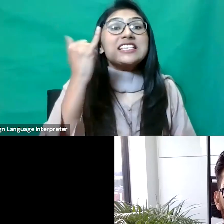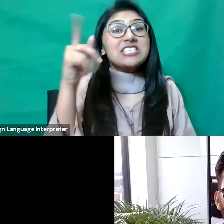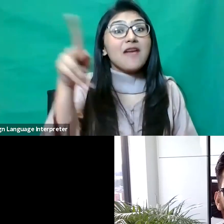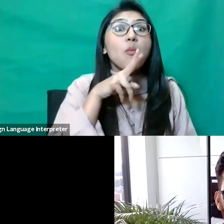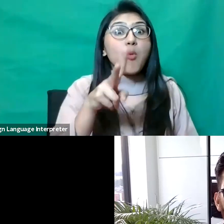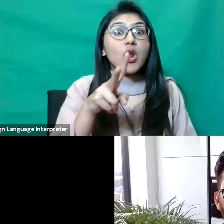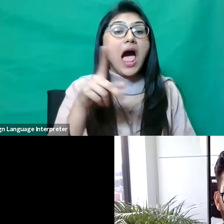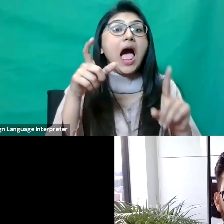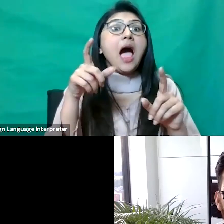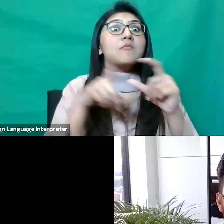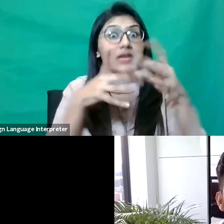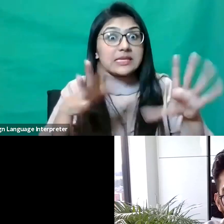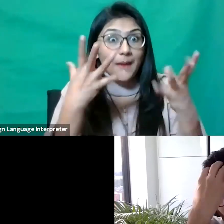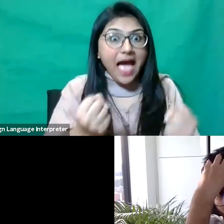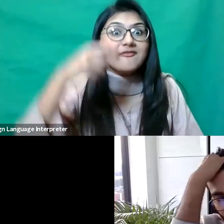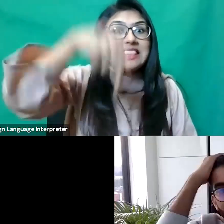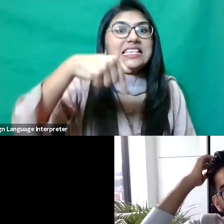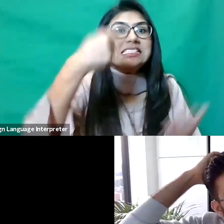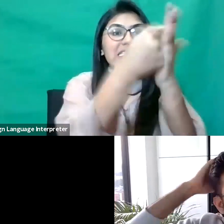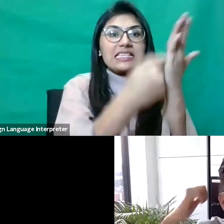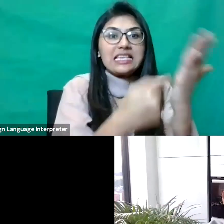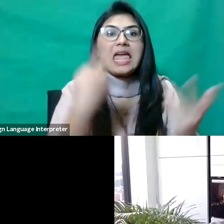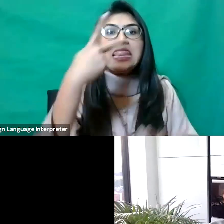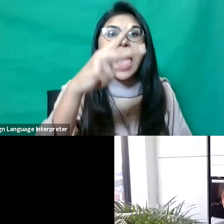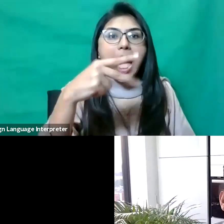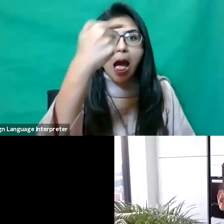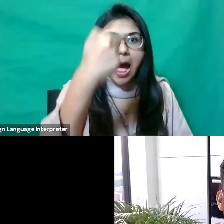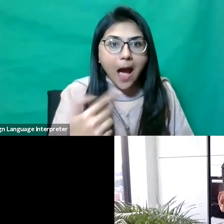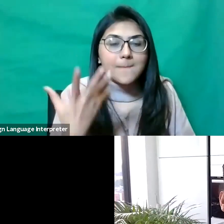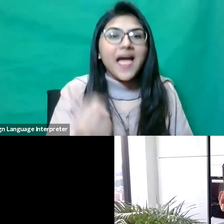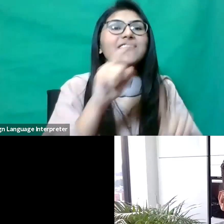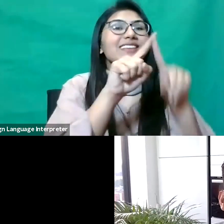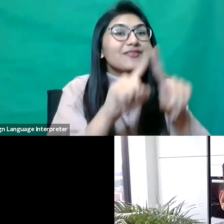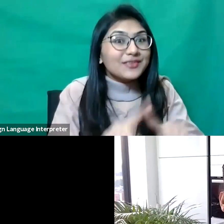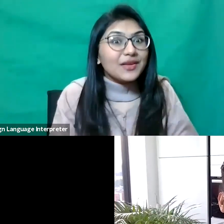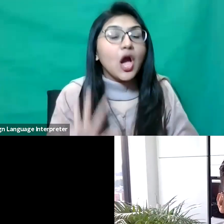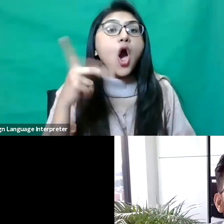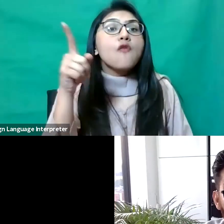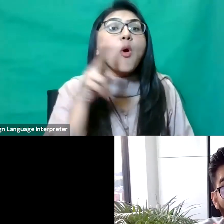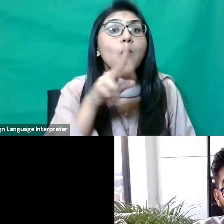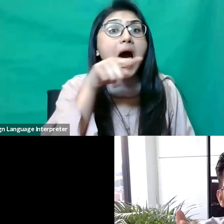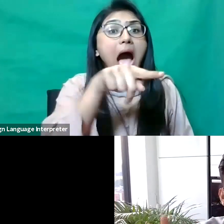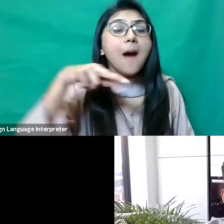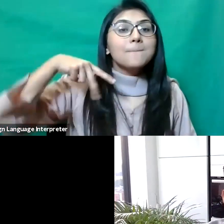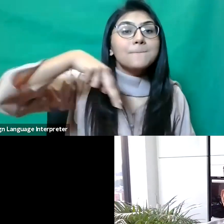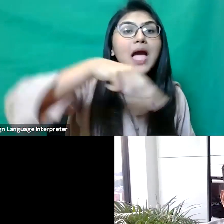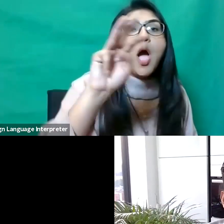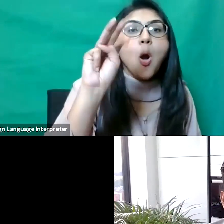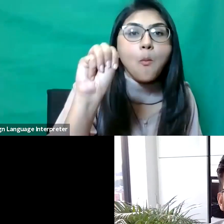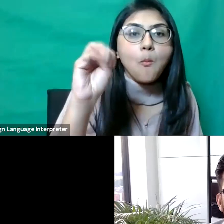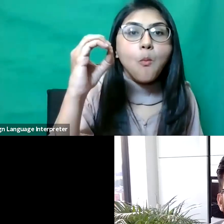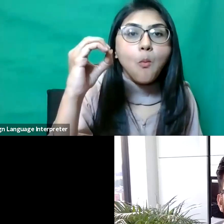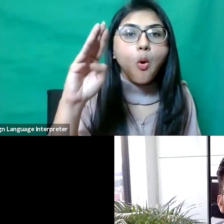disabilities? Or sometimes it specifically phrases, do you have any mobility issues? So for example, in a